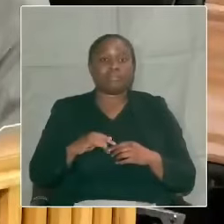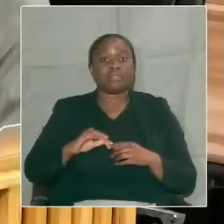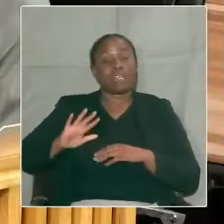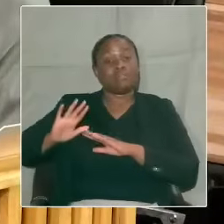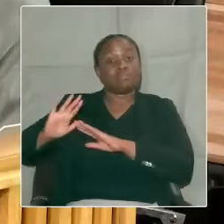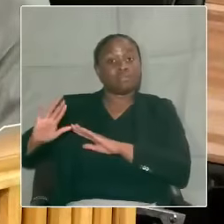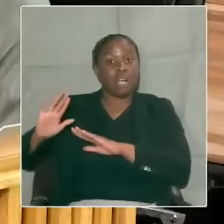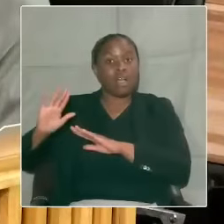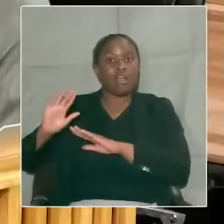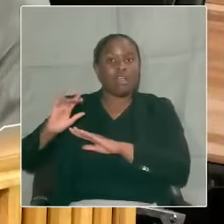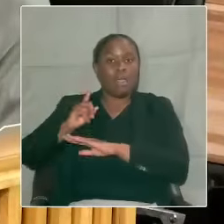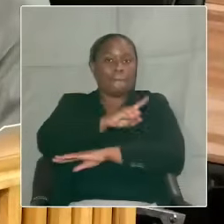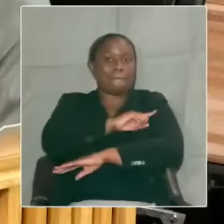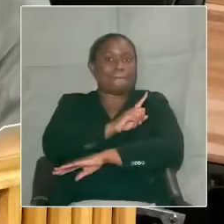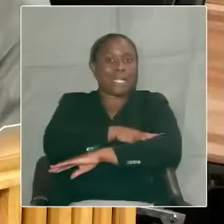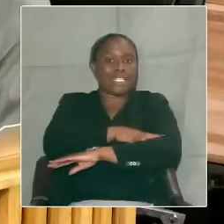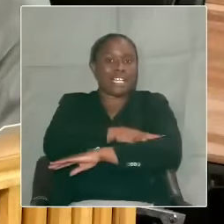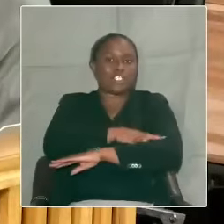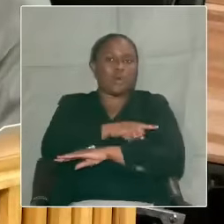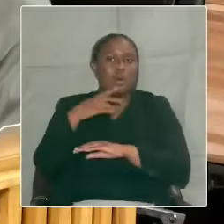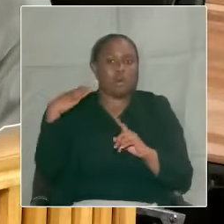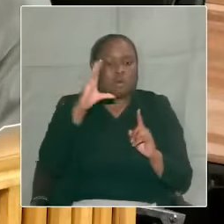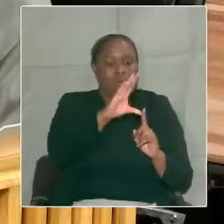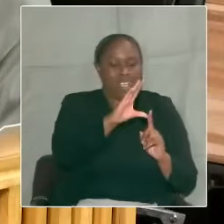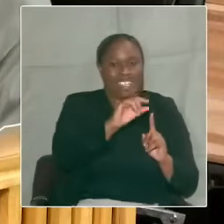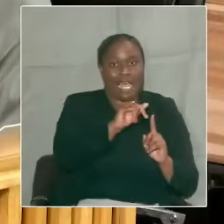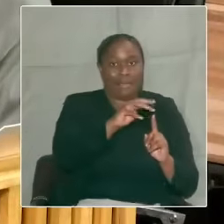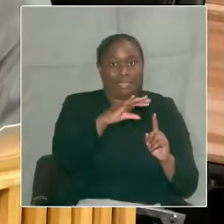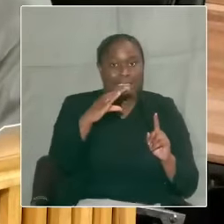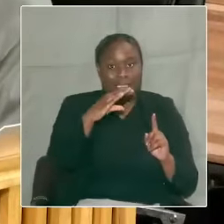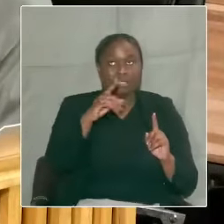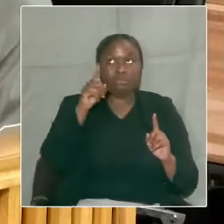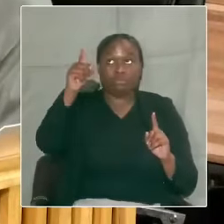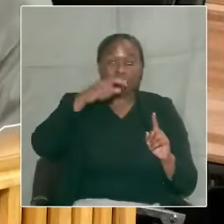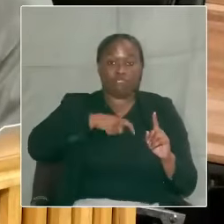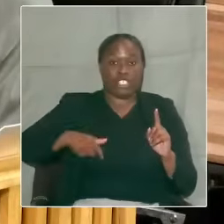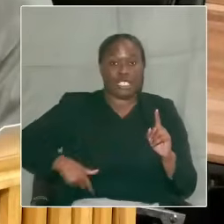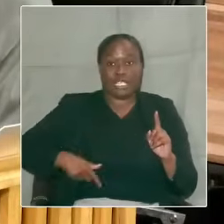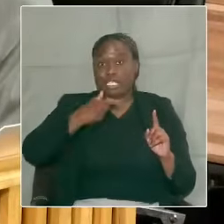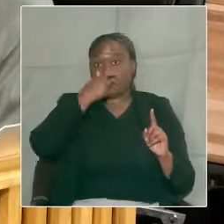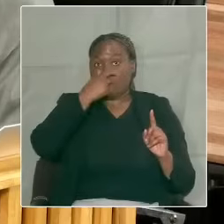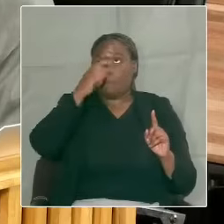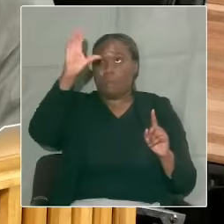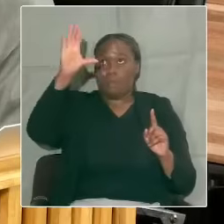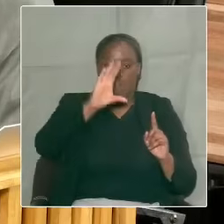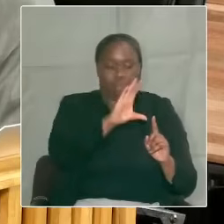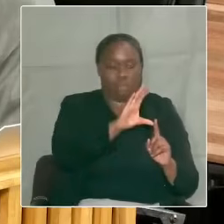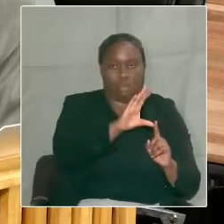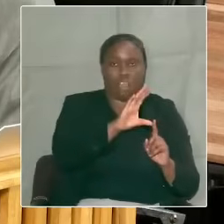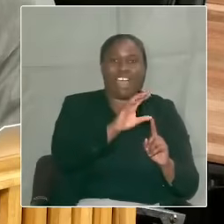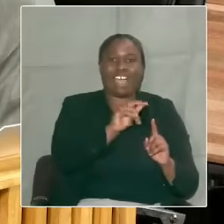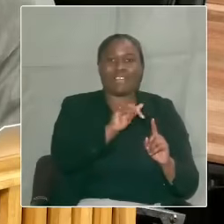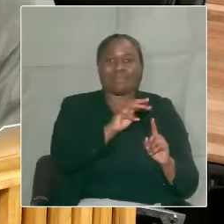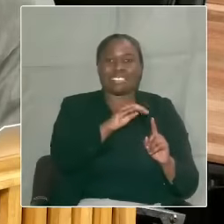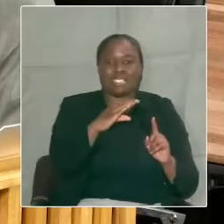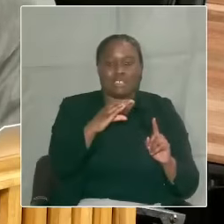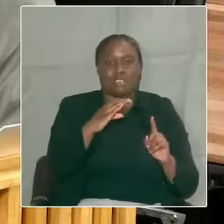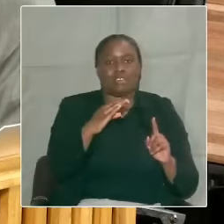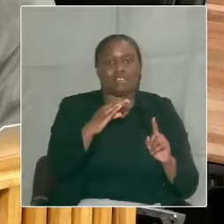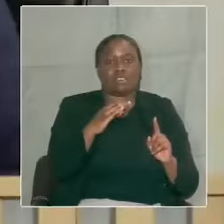mandate given to the committee by His Excellency President Cyril Ramaphosa in